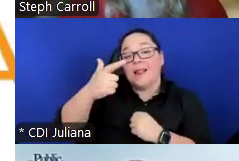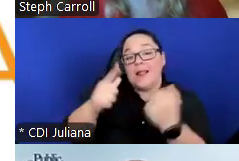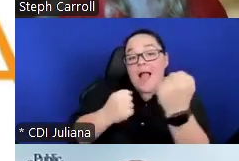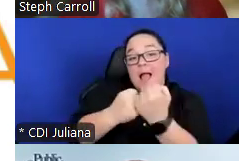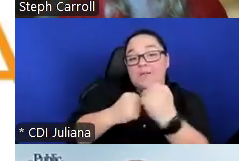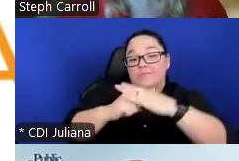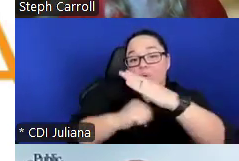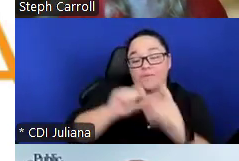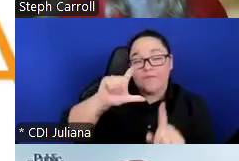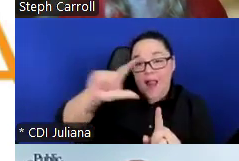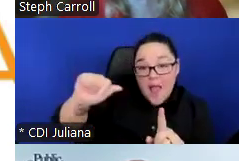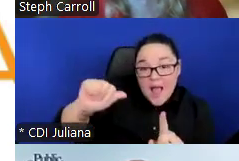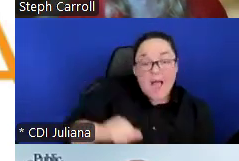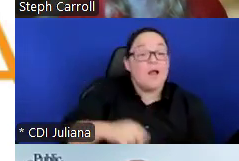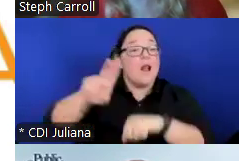Project,